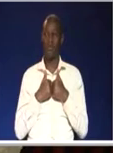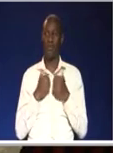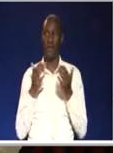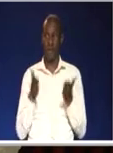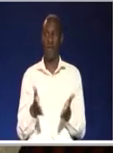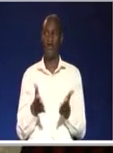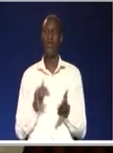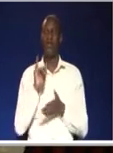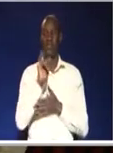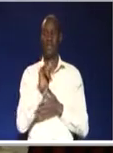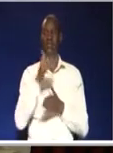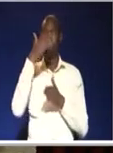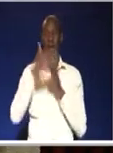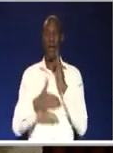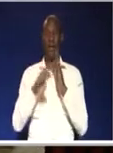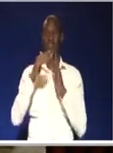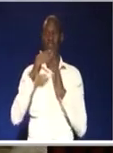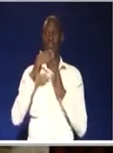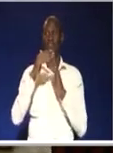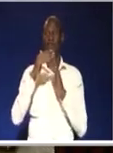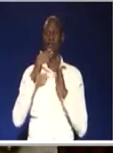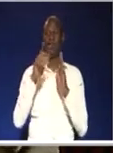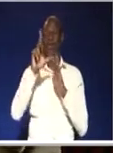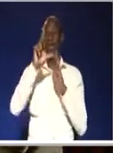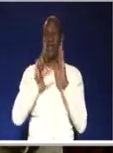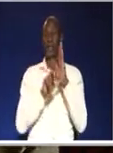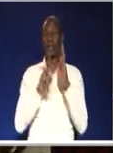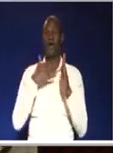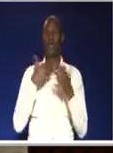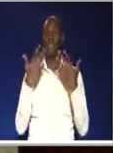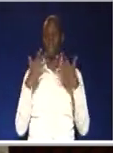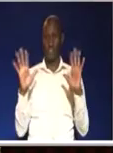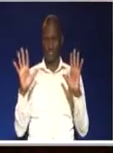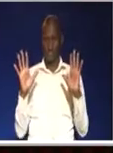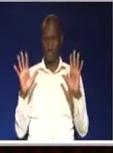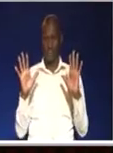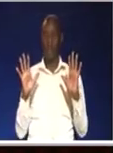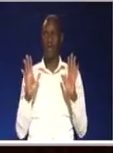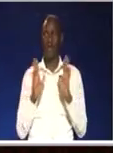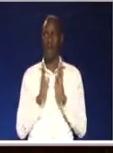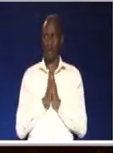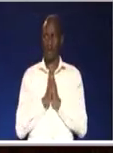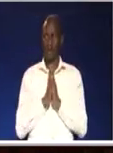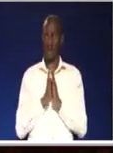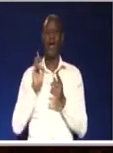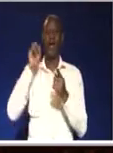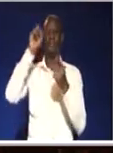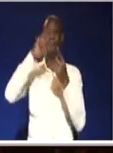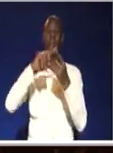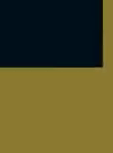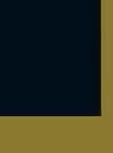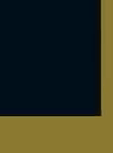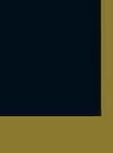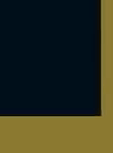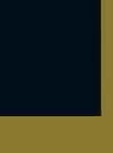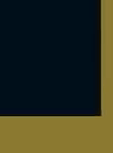Now that marks the end of our lesson. And until next time,